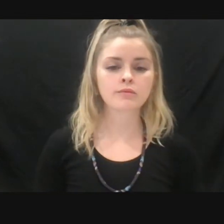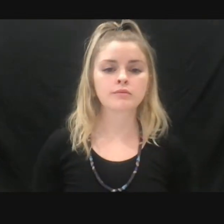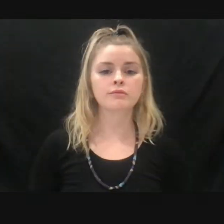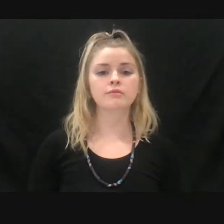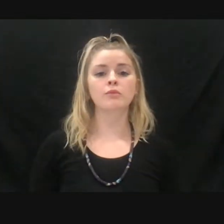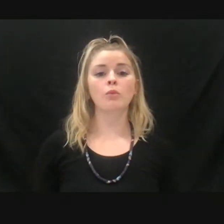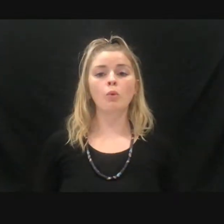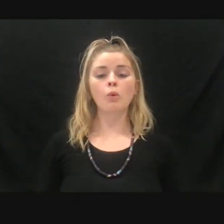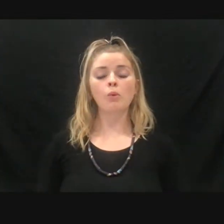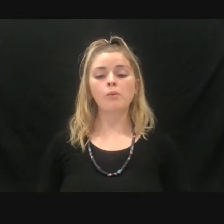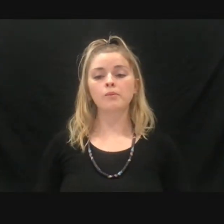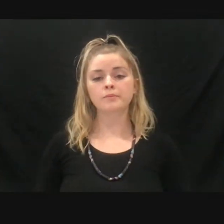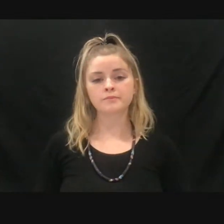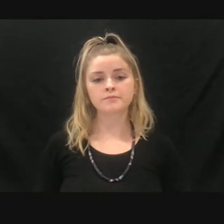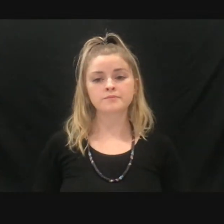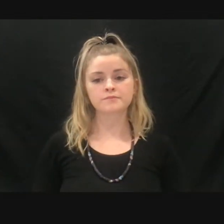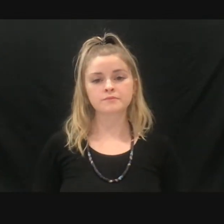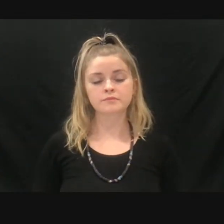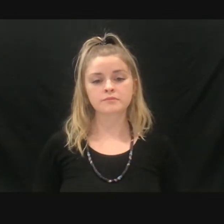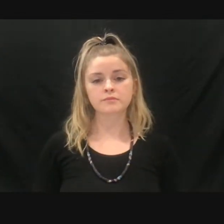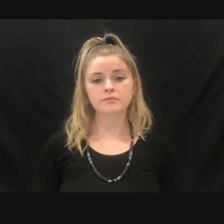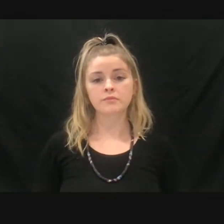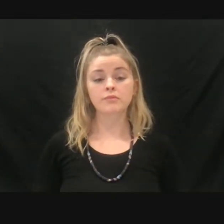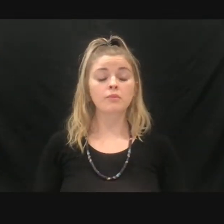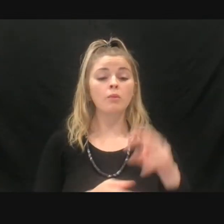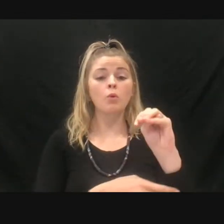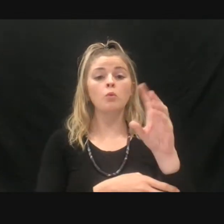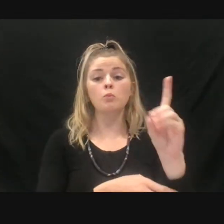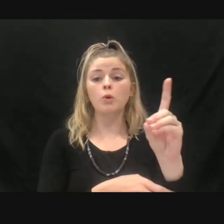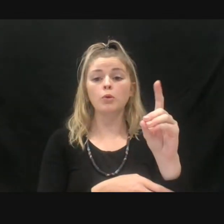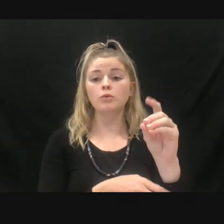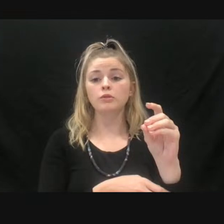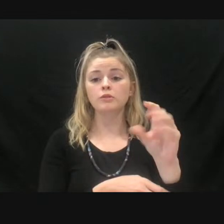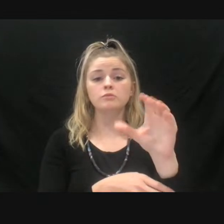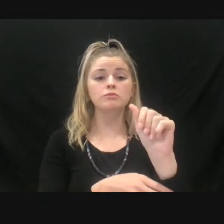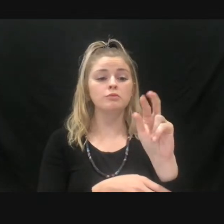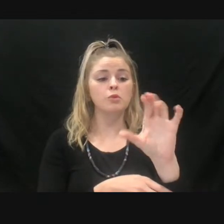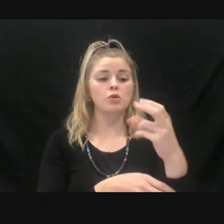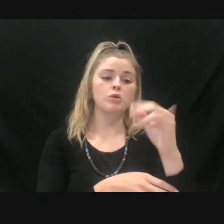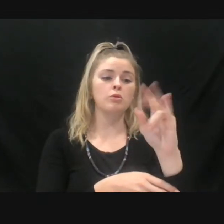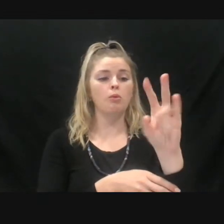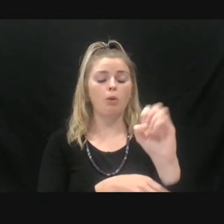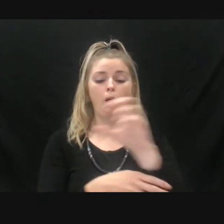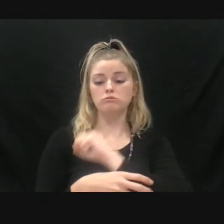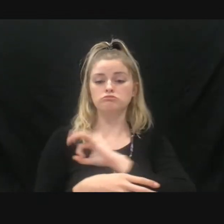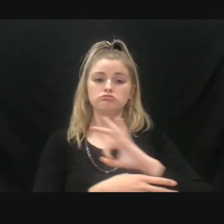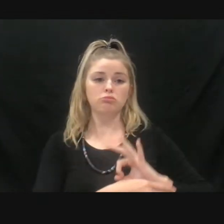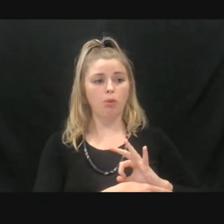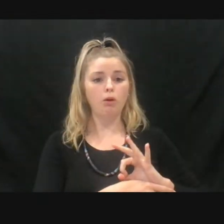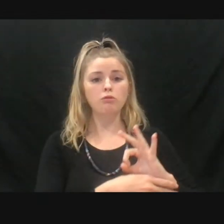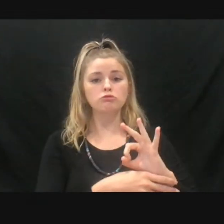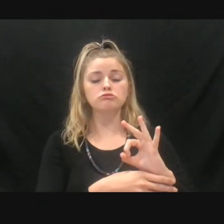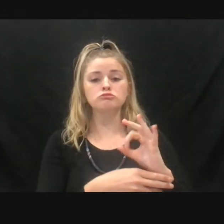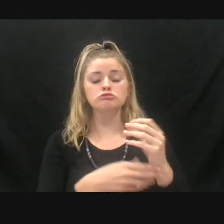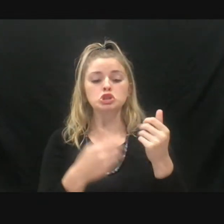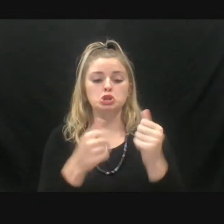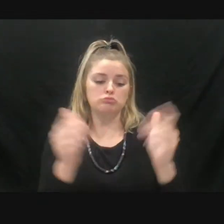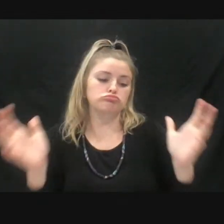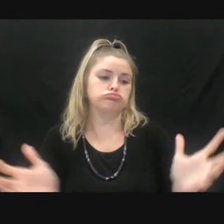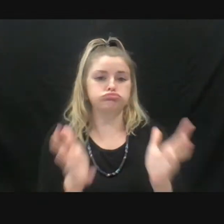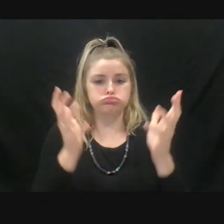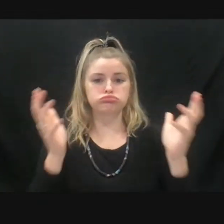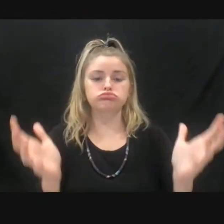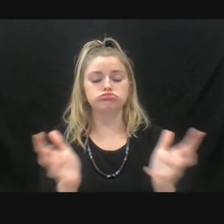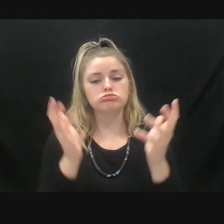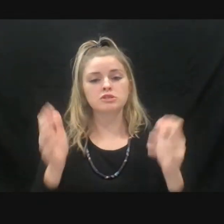mind. The Maryland State Archives staff has led the way, searching out early records in the archive's extensive